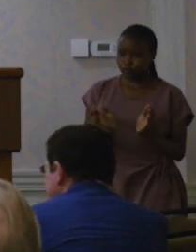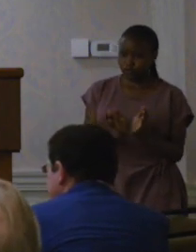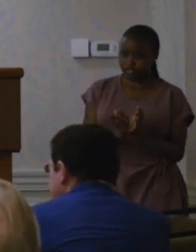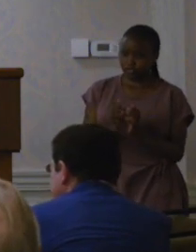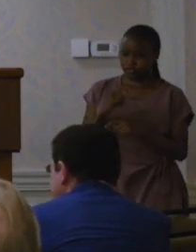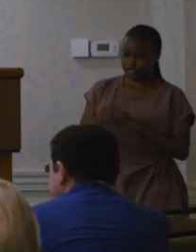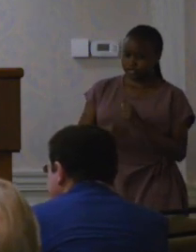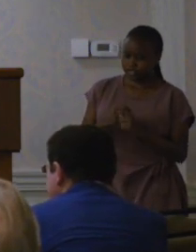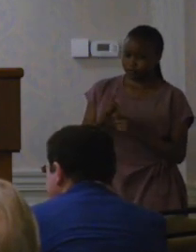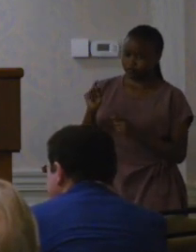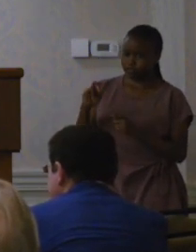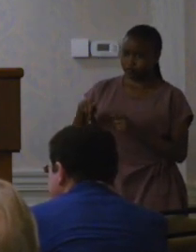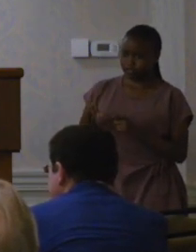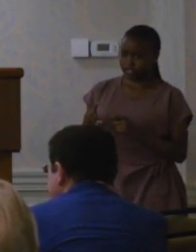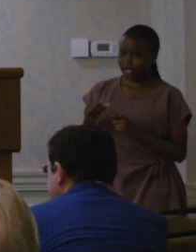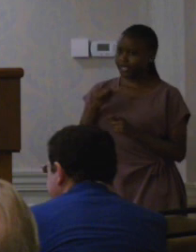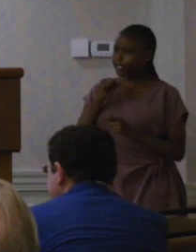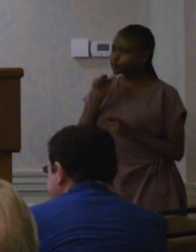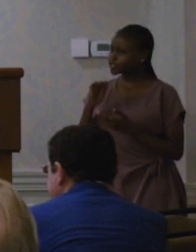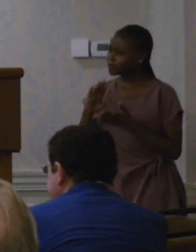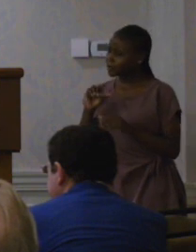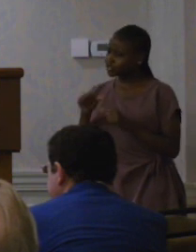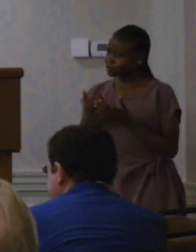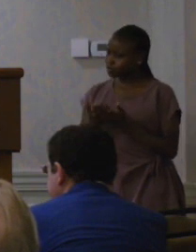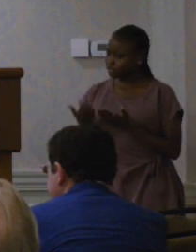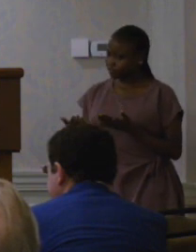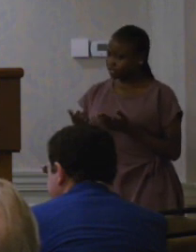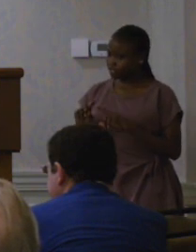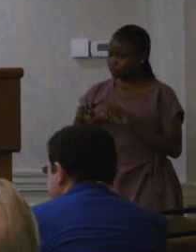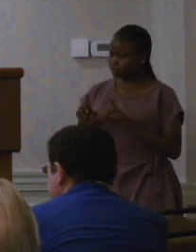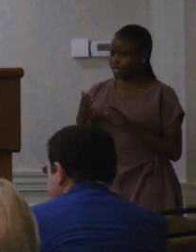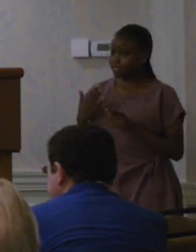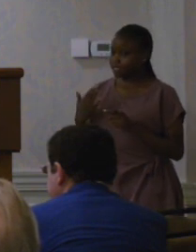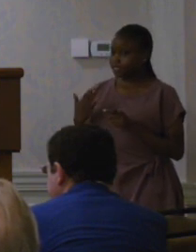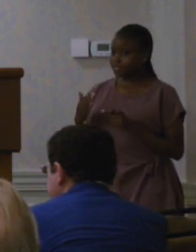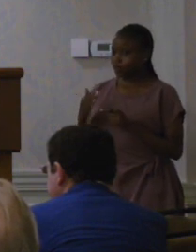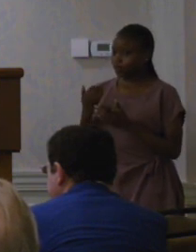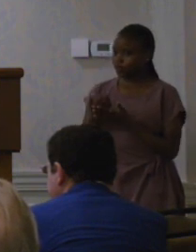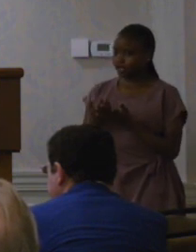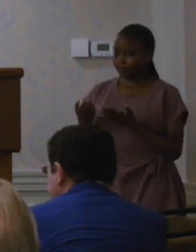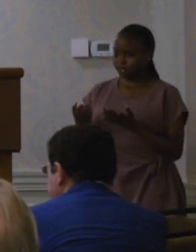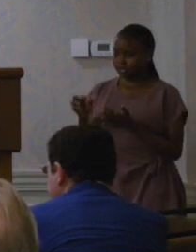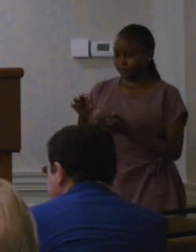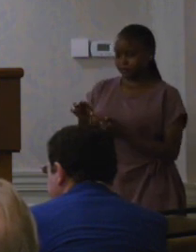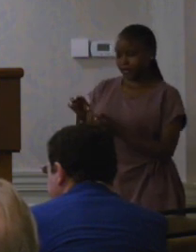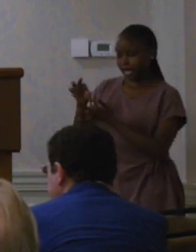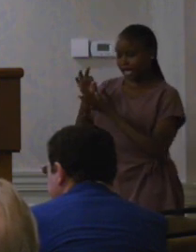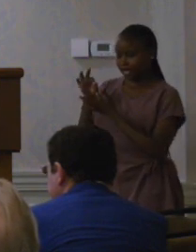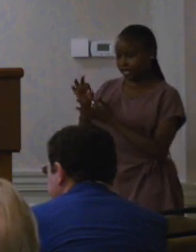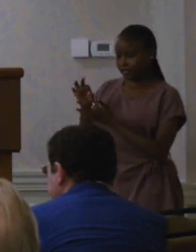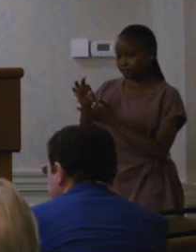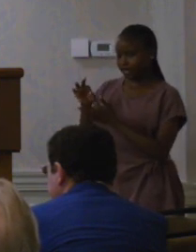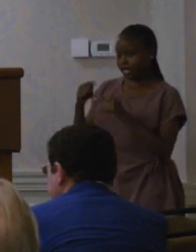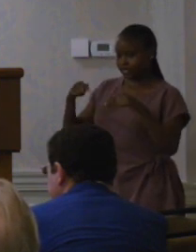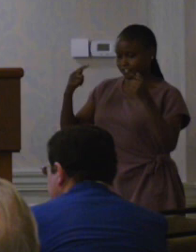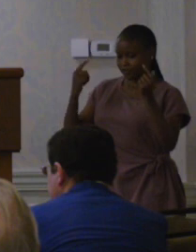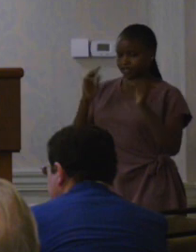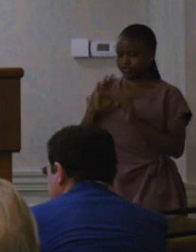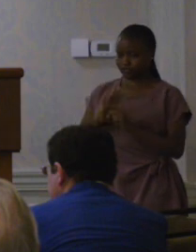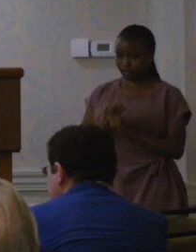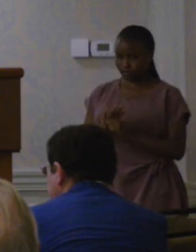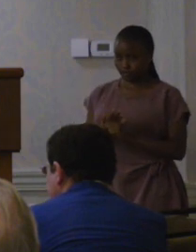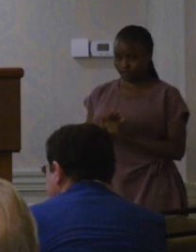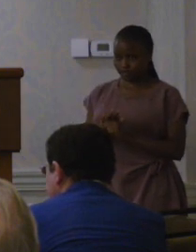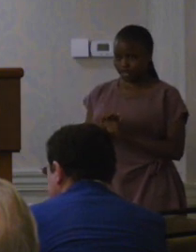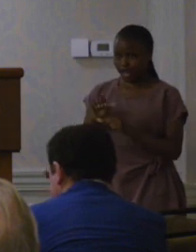CPDs. I can't say much about the evidence base for it, but these are also elements that have been identified as being effective with regards